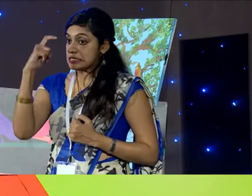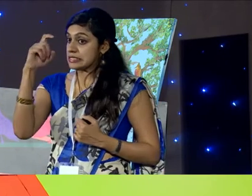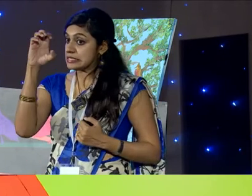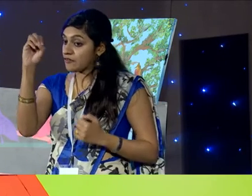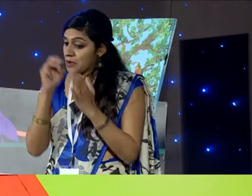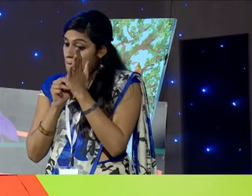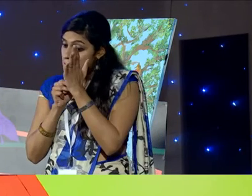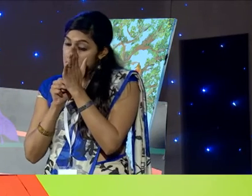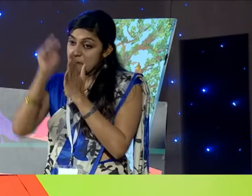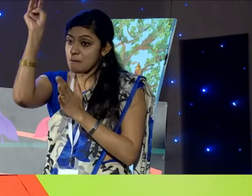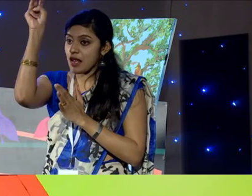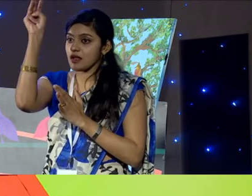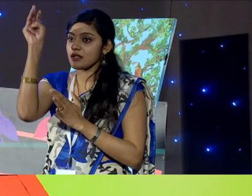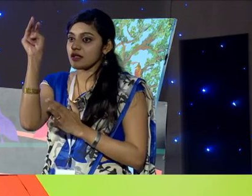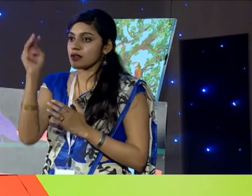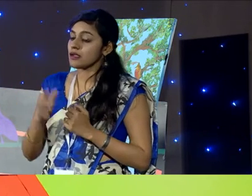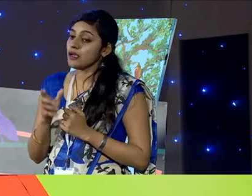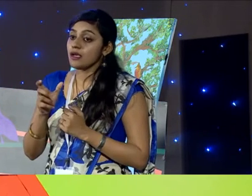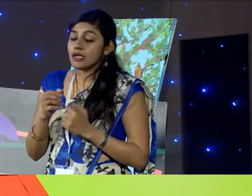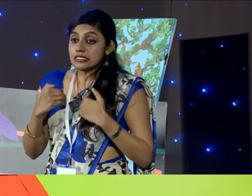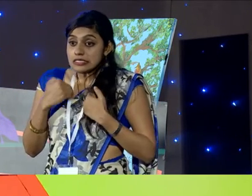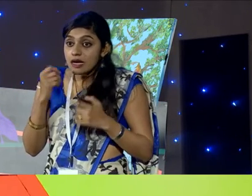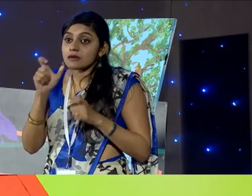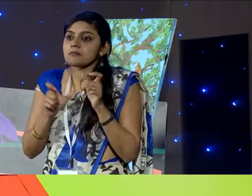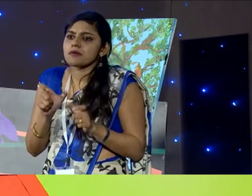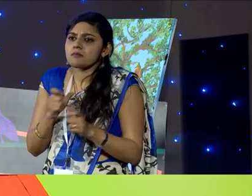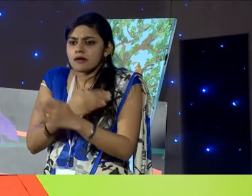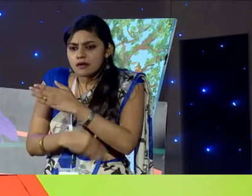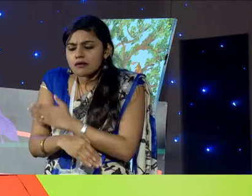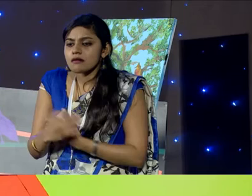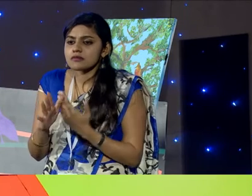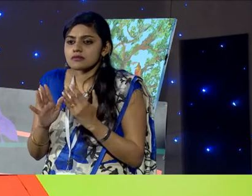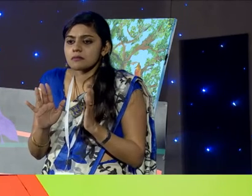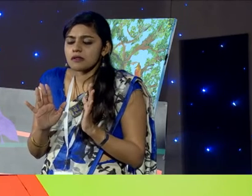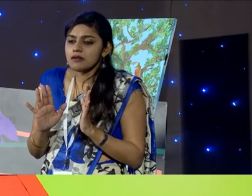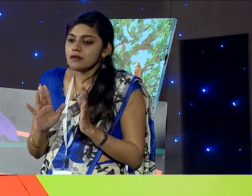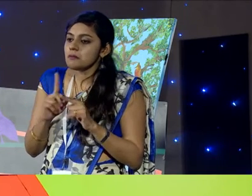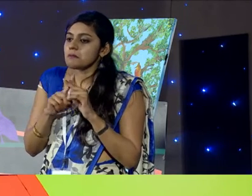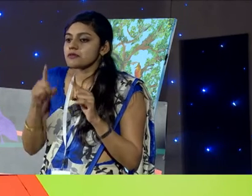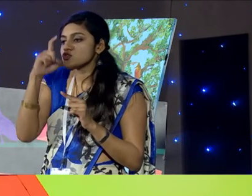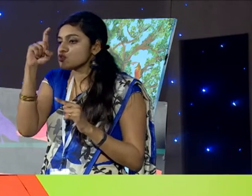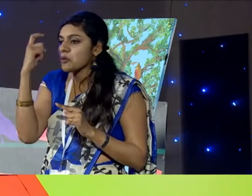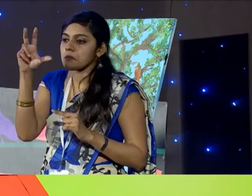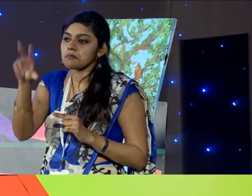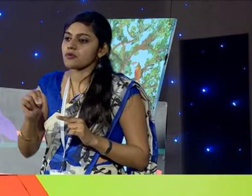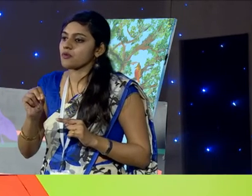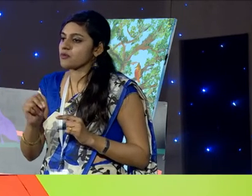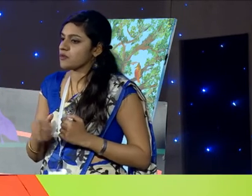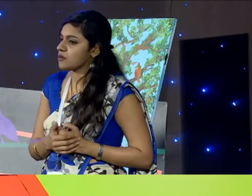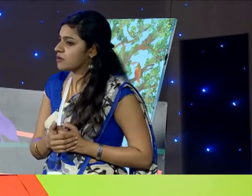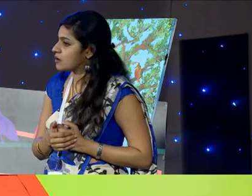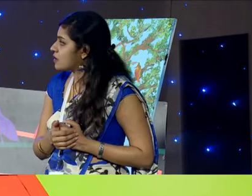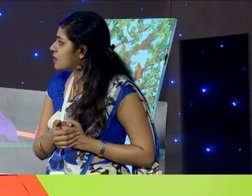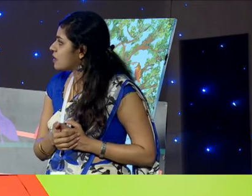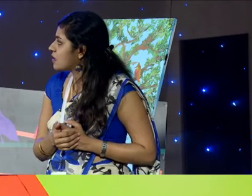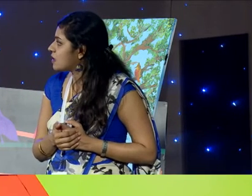who are disabled due to economic, social, geographic, or educational reasons. So put together, in